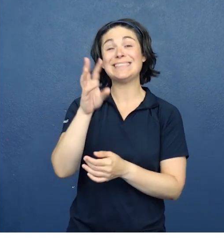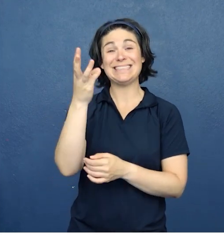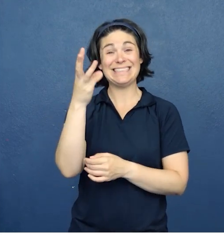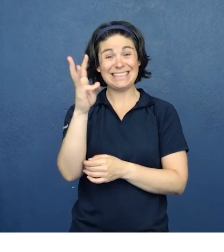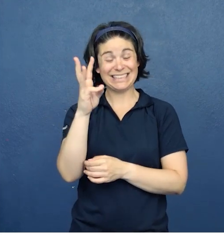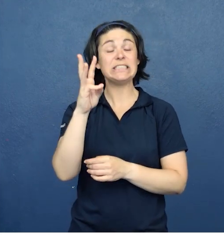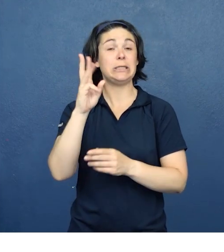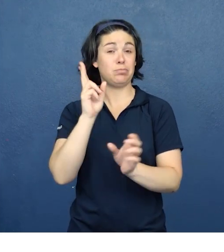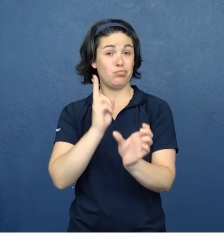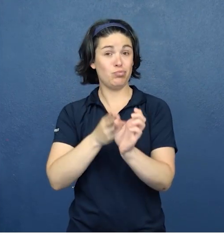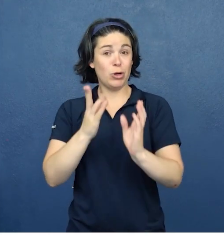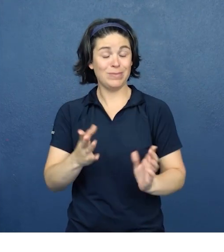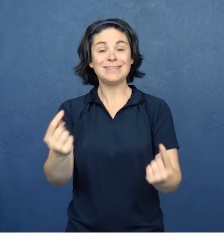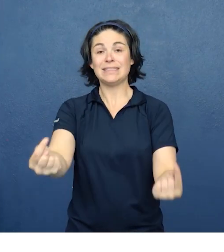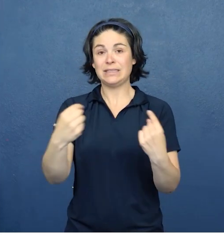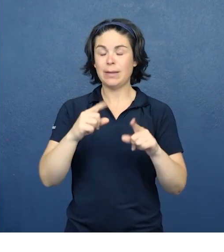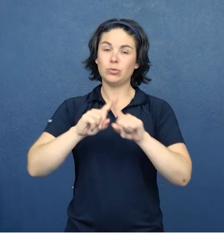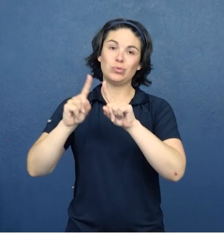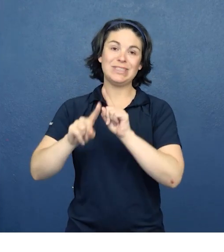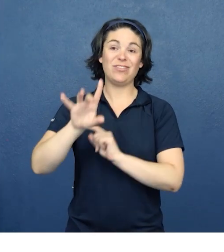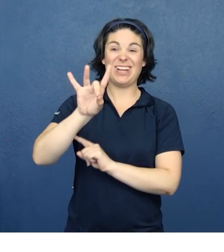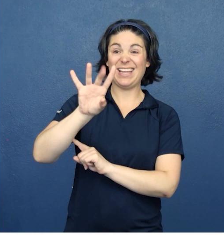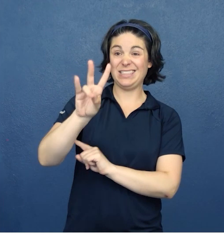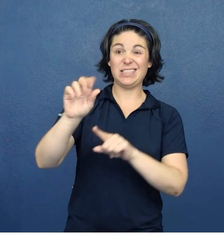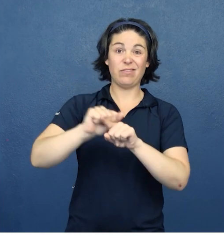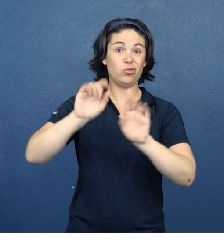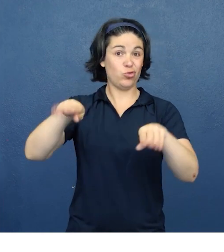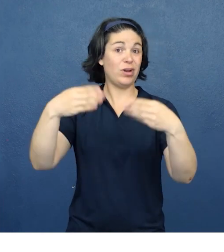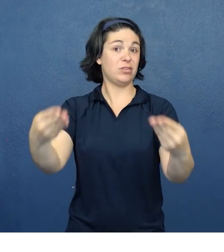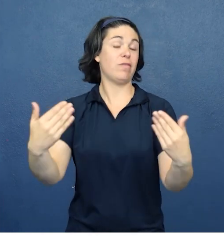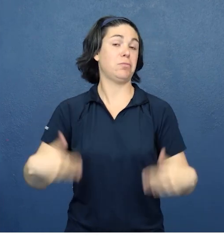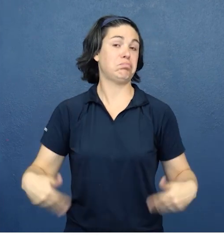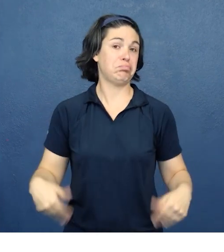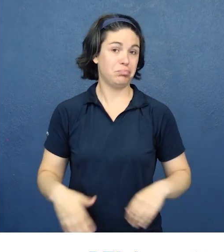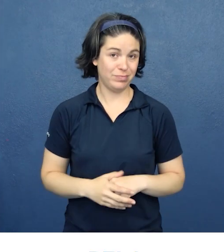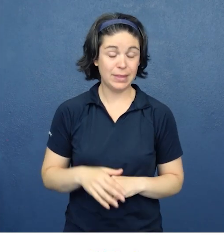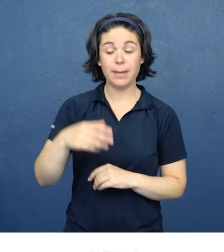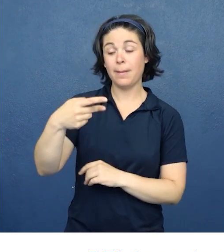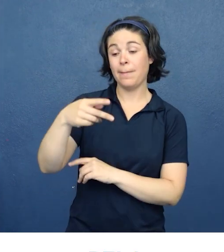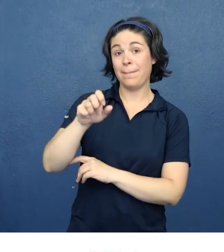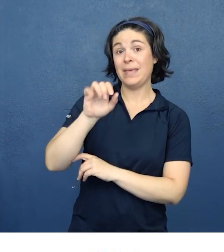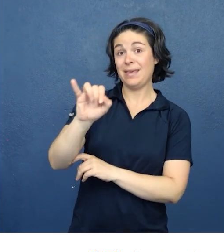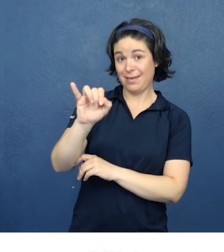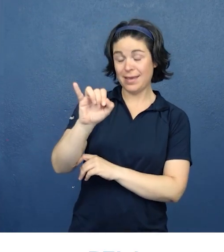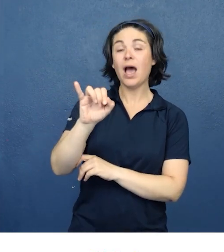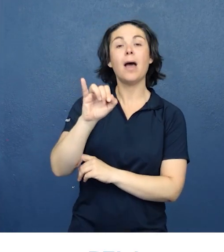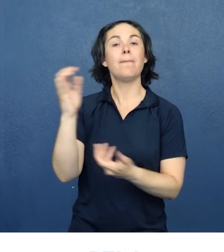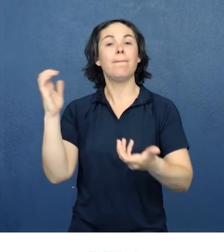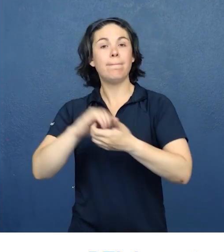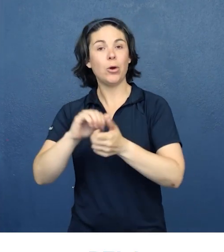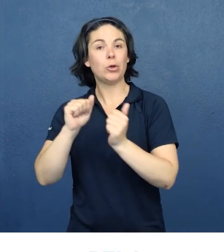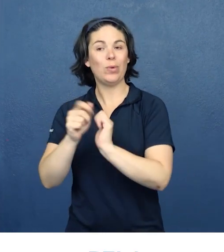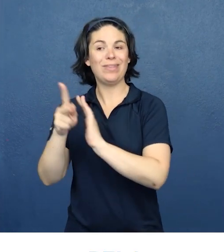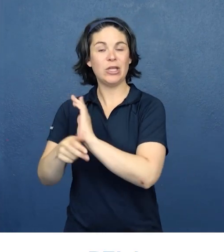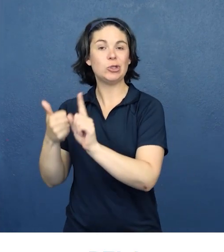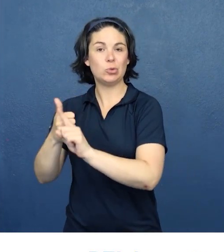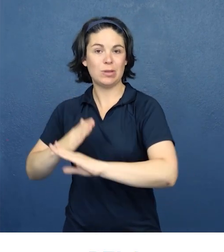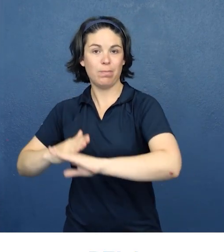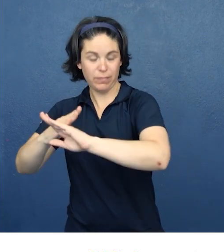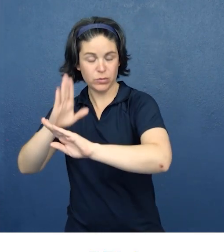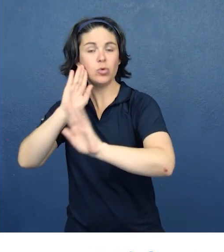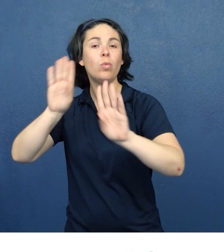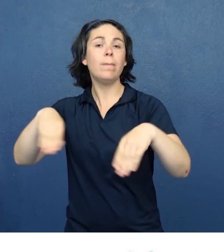1,613 participants attended the 87 trainings that were offered. PEI, in partnership with the Suicide Prevention Coalition, will be